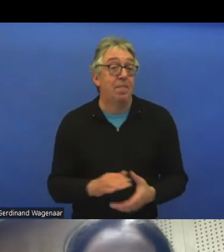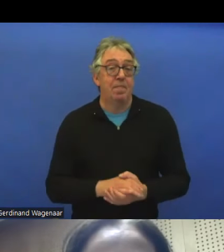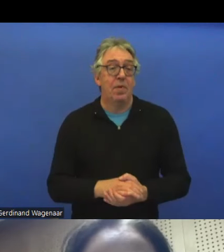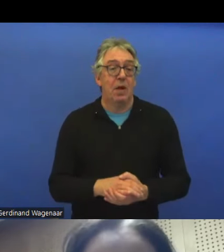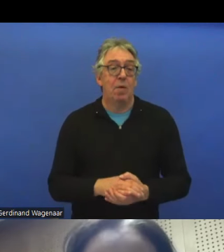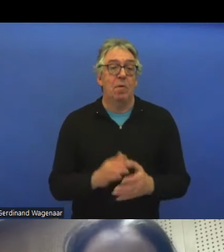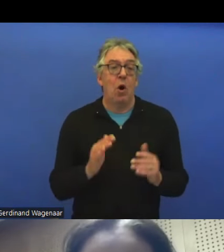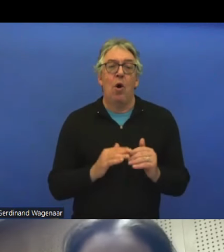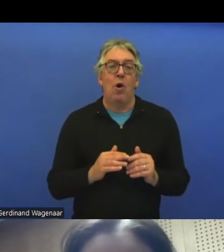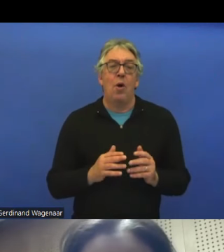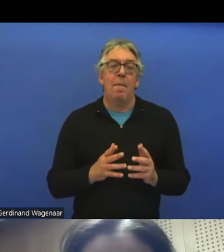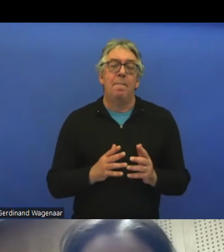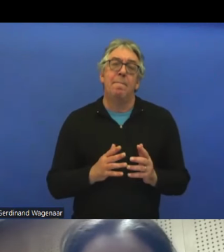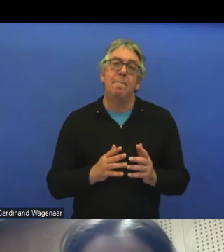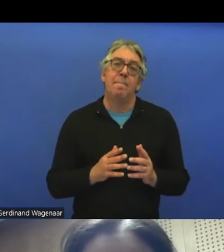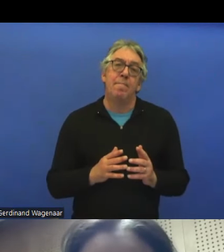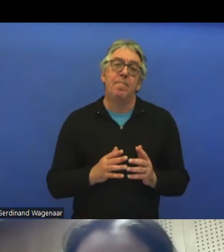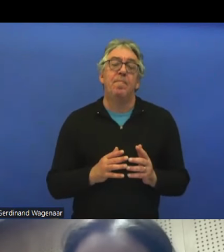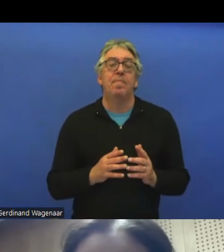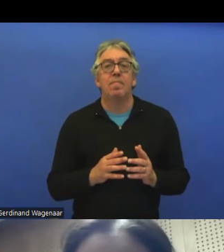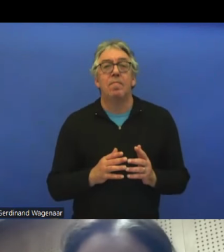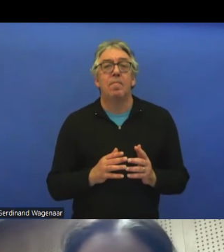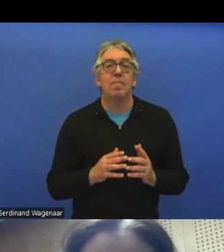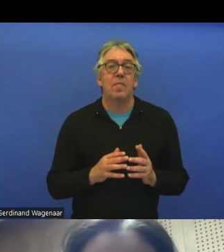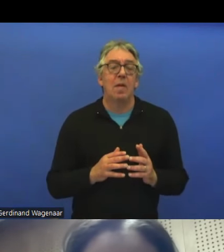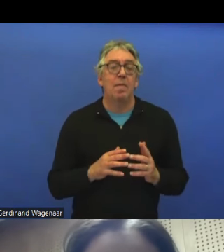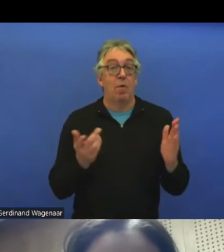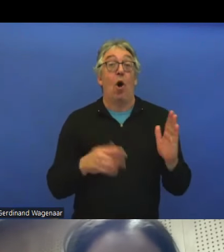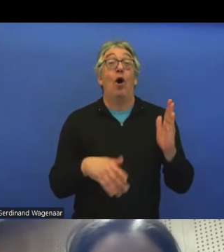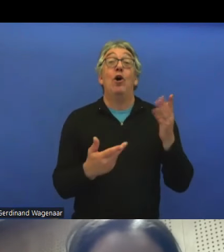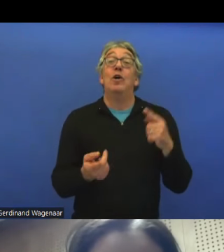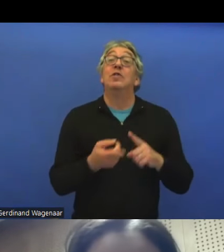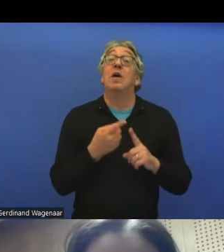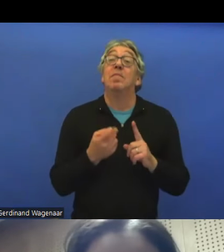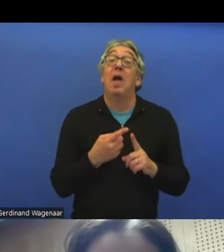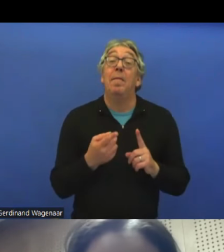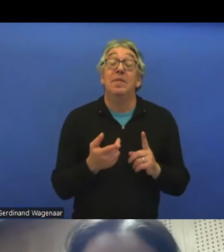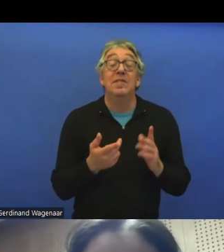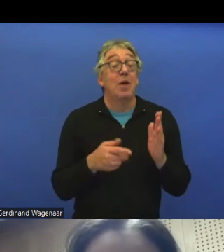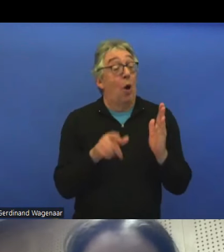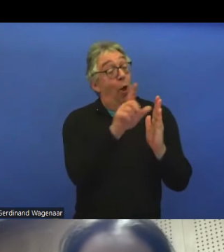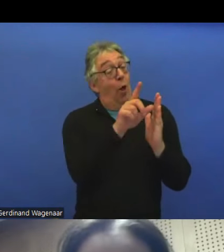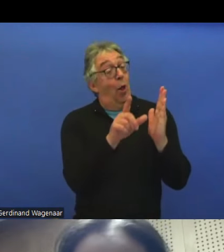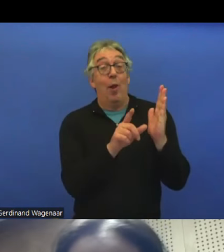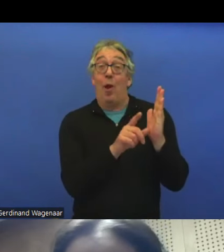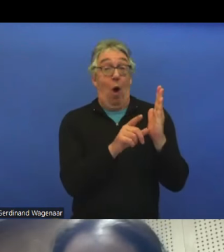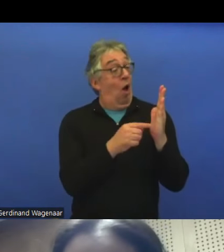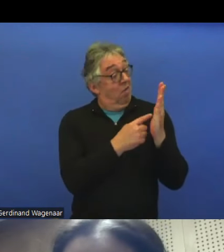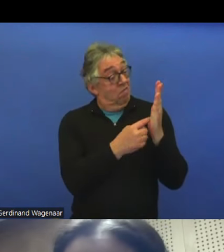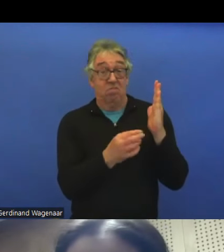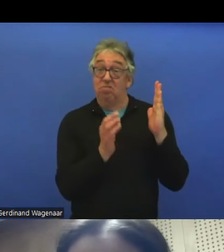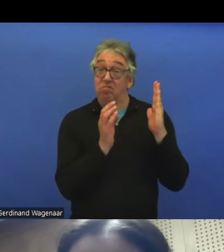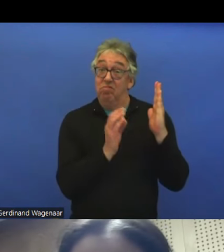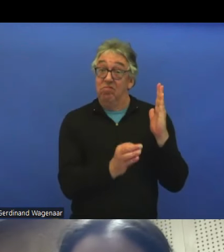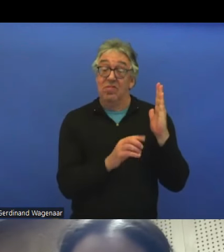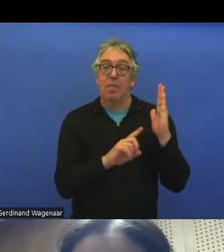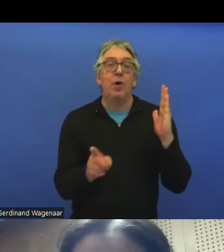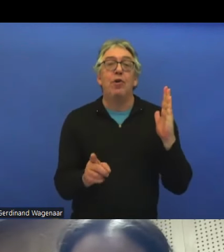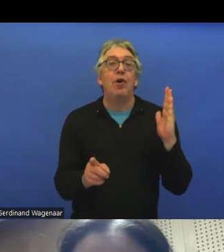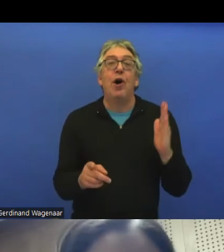rather how a law is implemented. So this can be policies, but also just